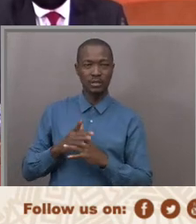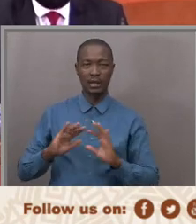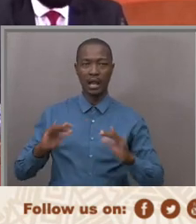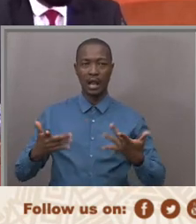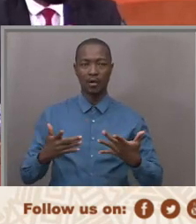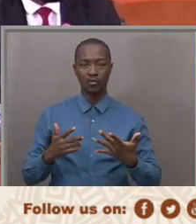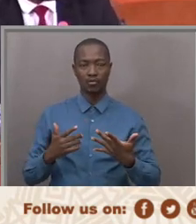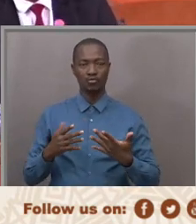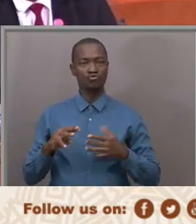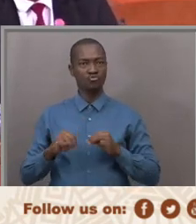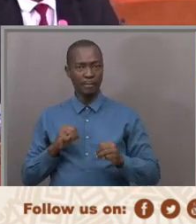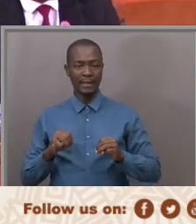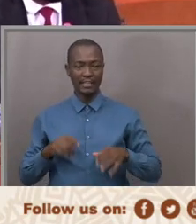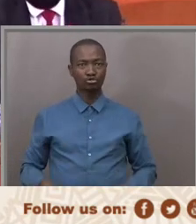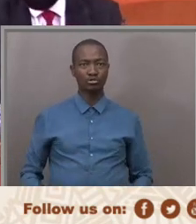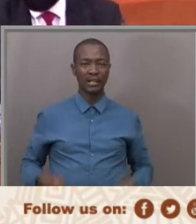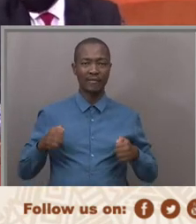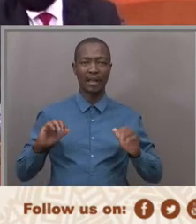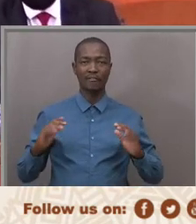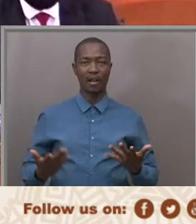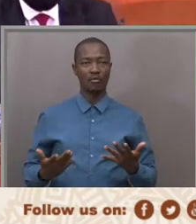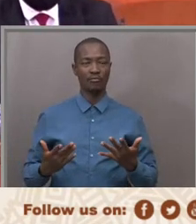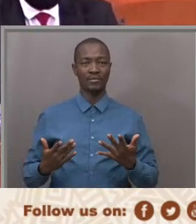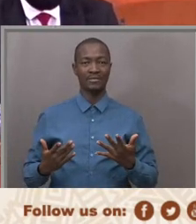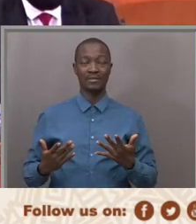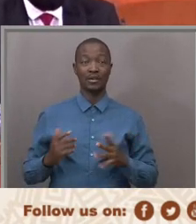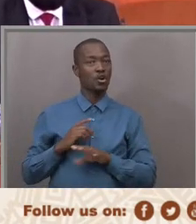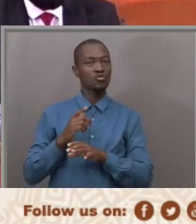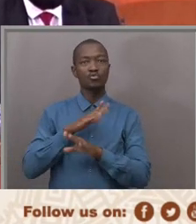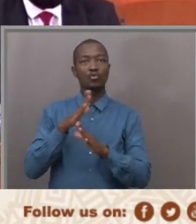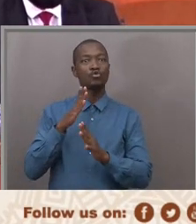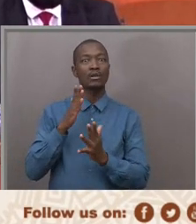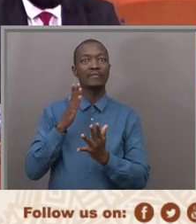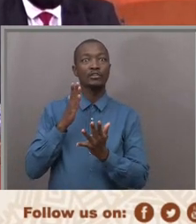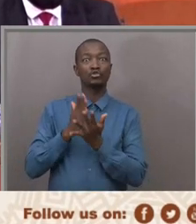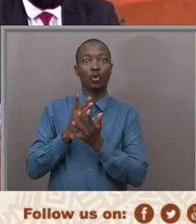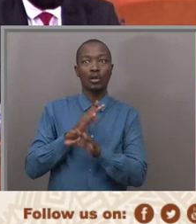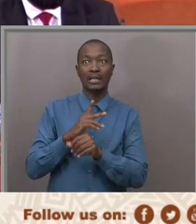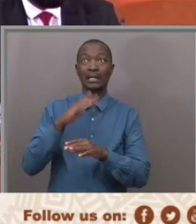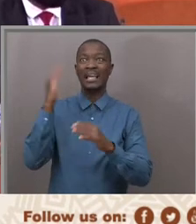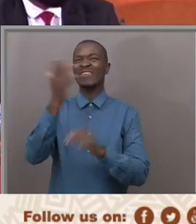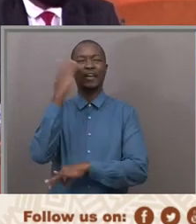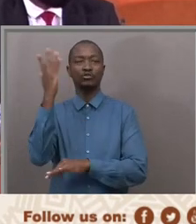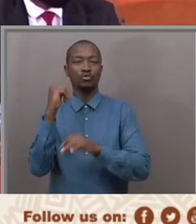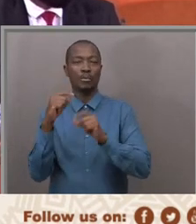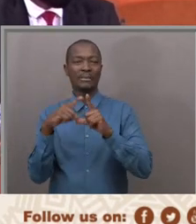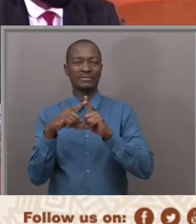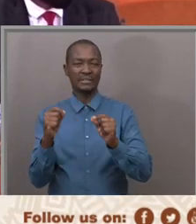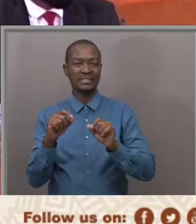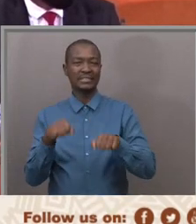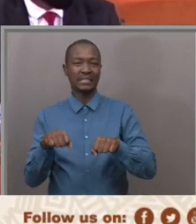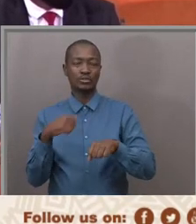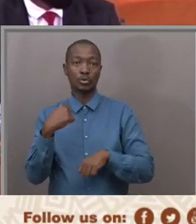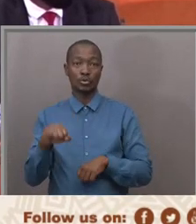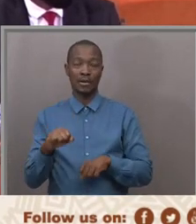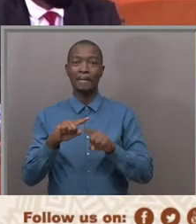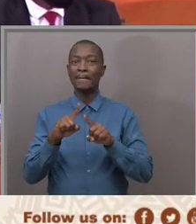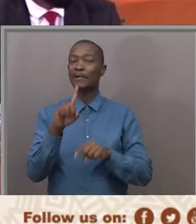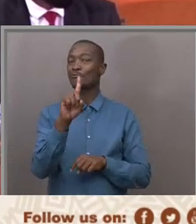survive. You won't even be sure whether the storm is really over. But one thing is